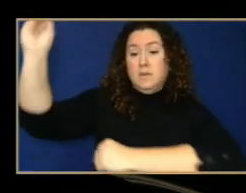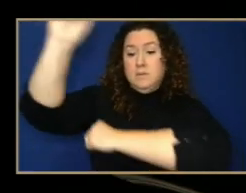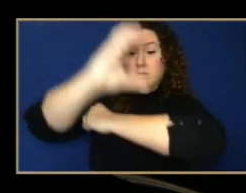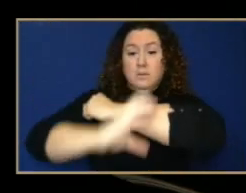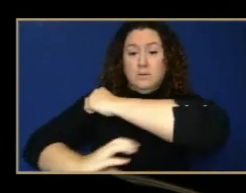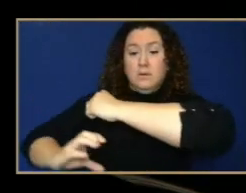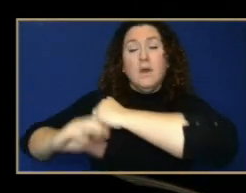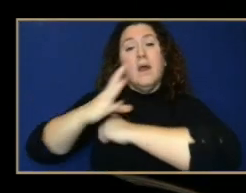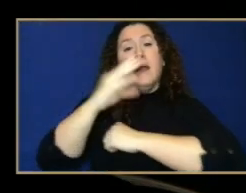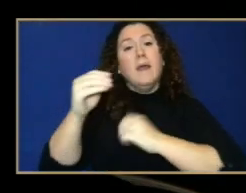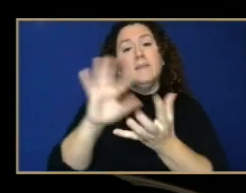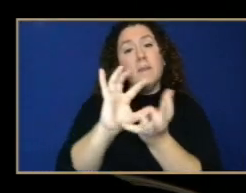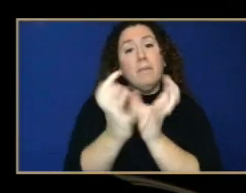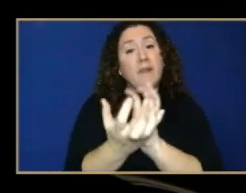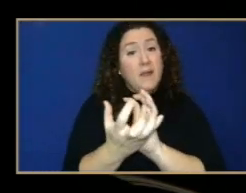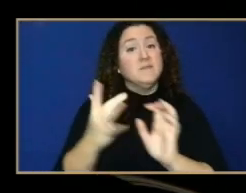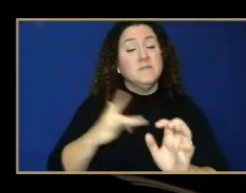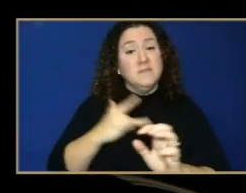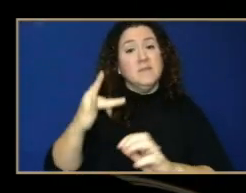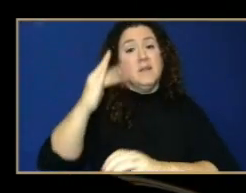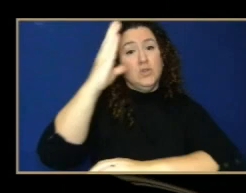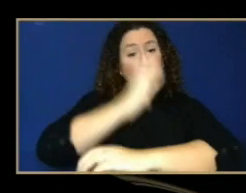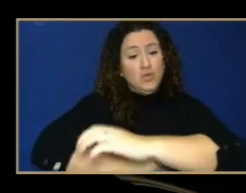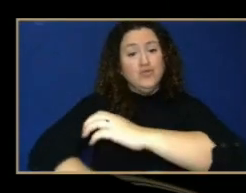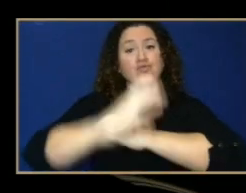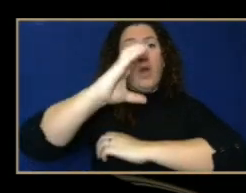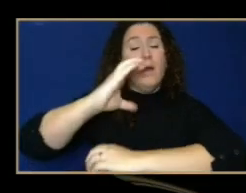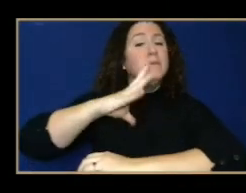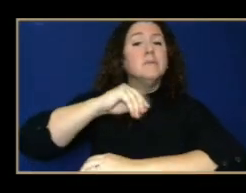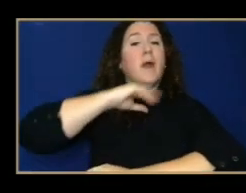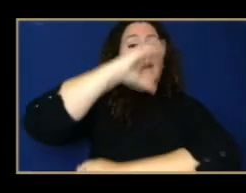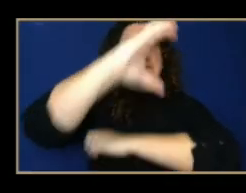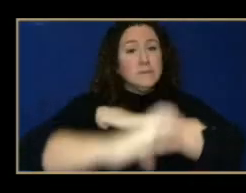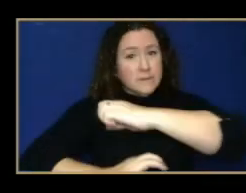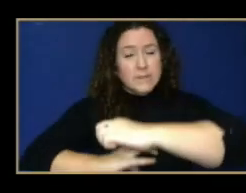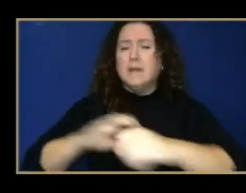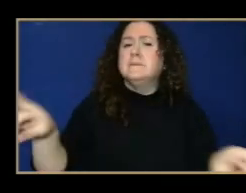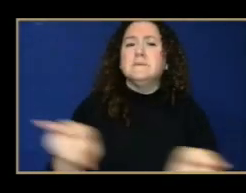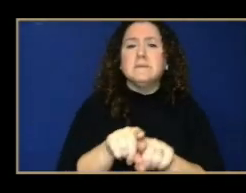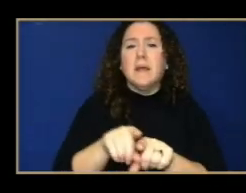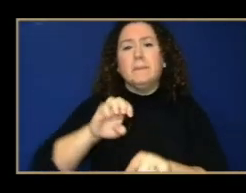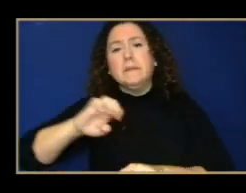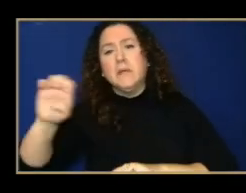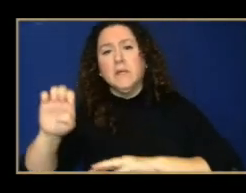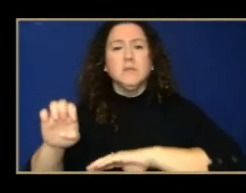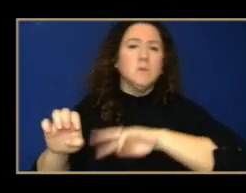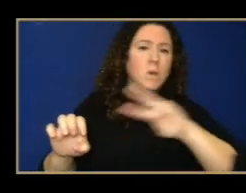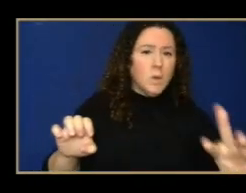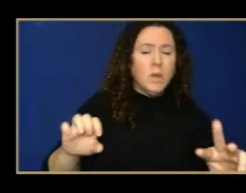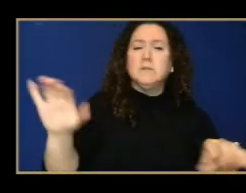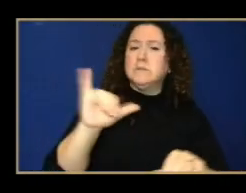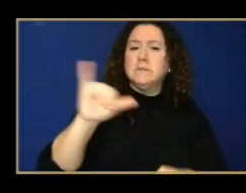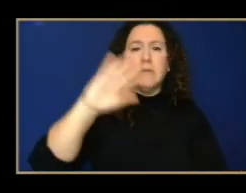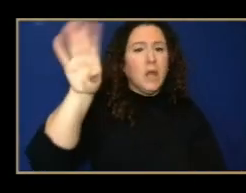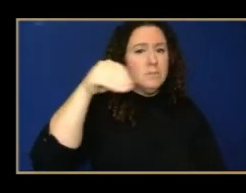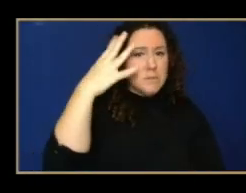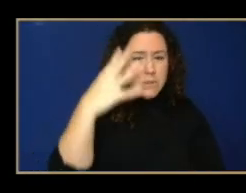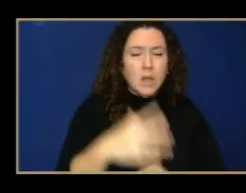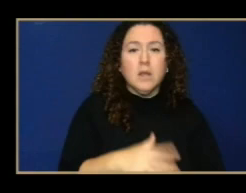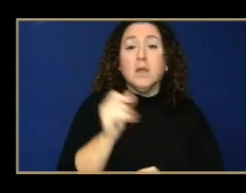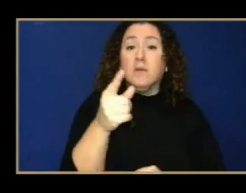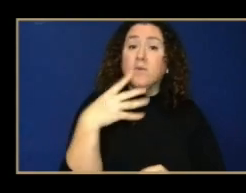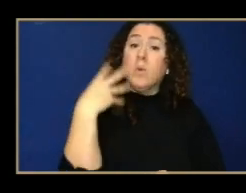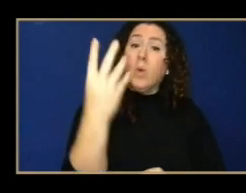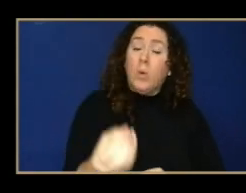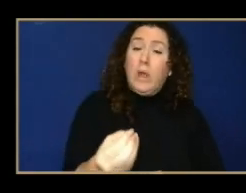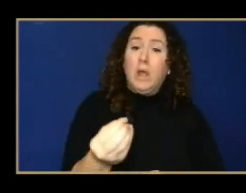way as the star and the sun and the moon do. And so what you'll see if you go out about 30 degrees, go out about 45